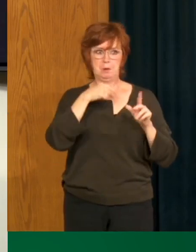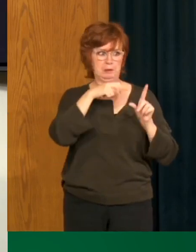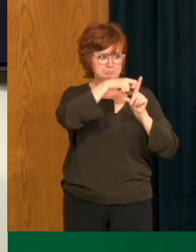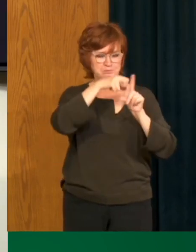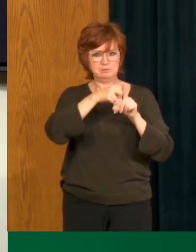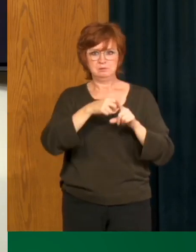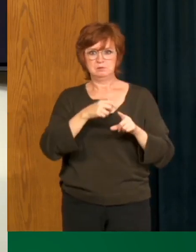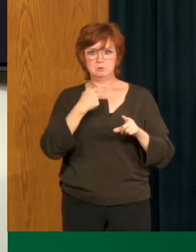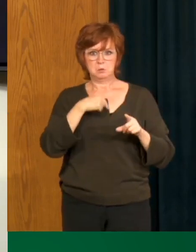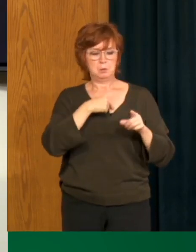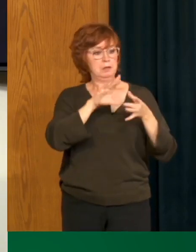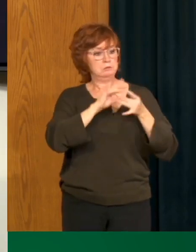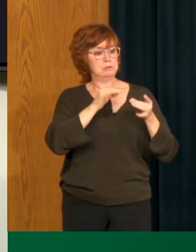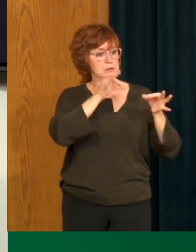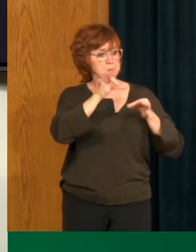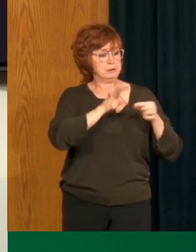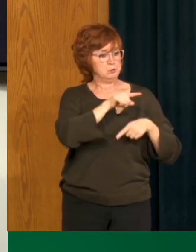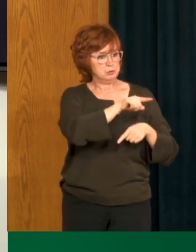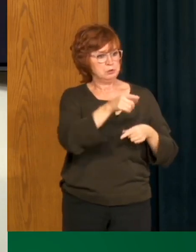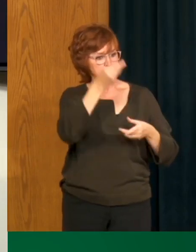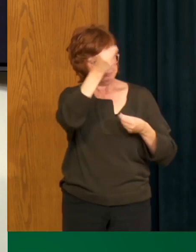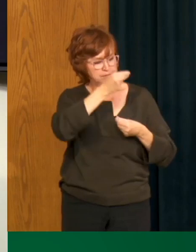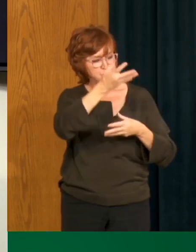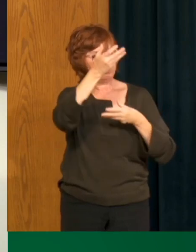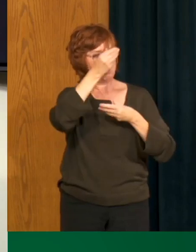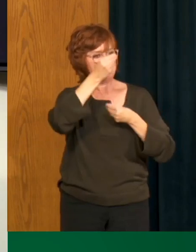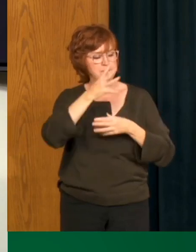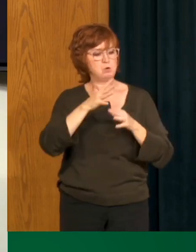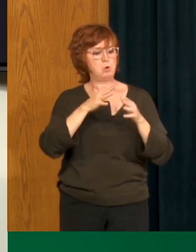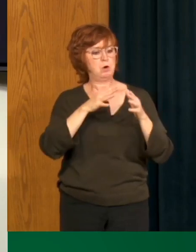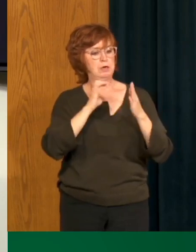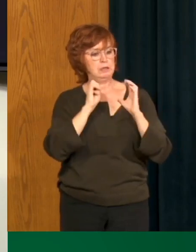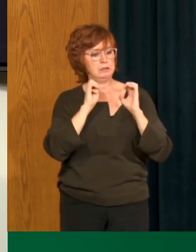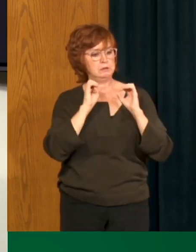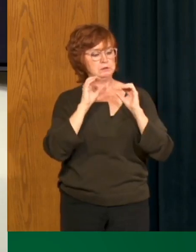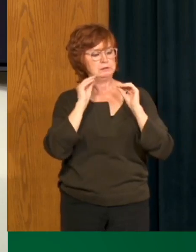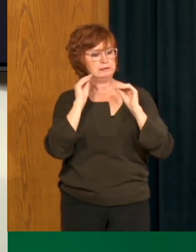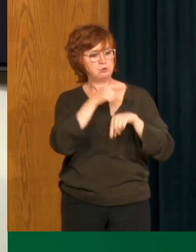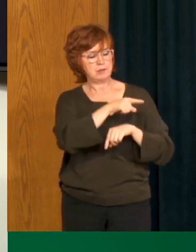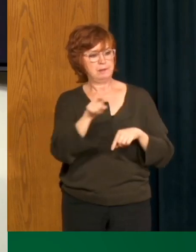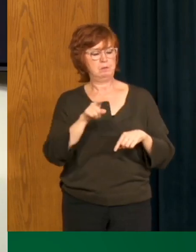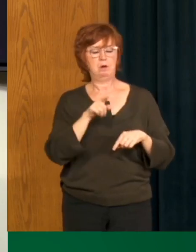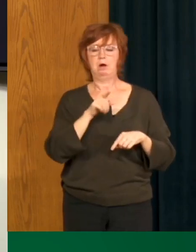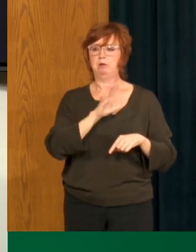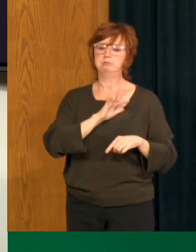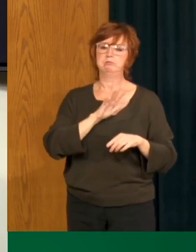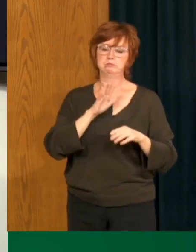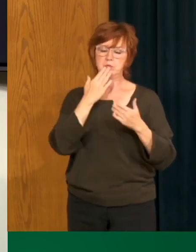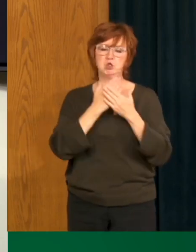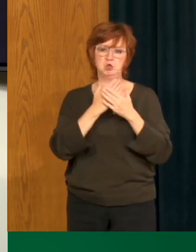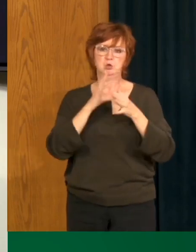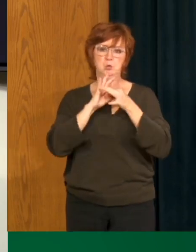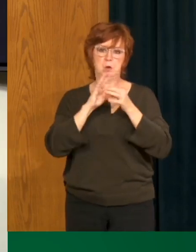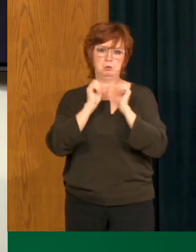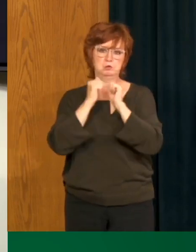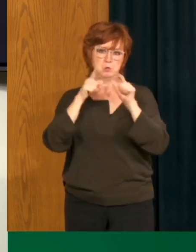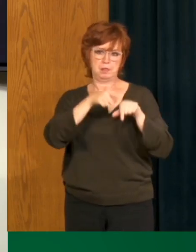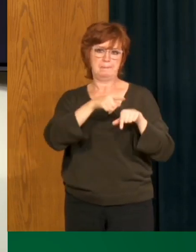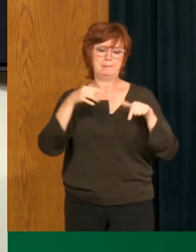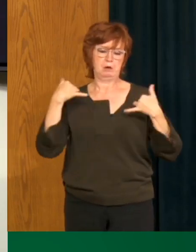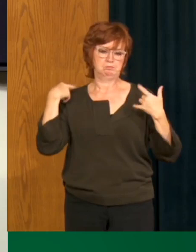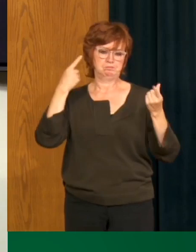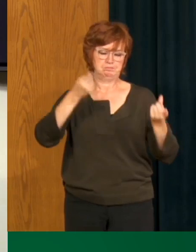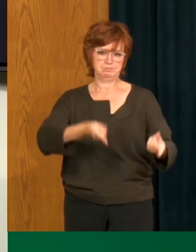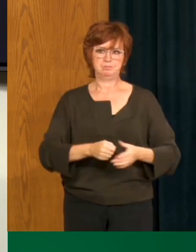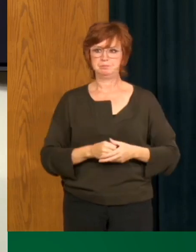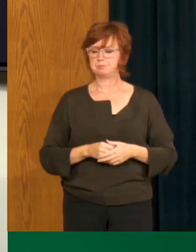about what we need to do to keep them safe. And we're seeing great cooperation. Follow up, Lisa? Yes.